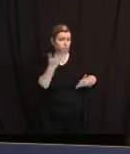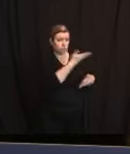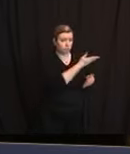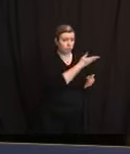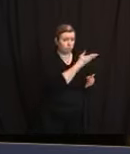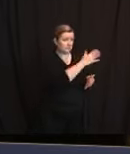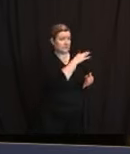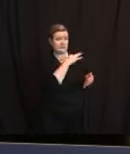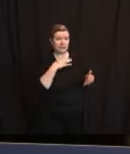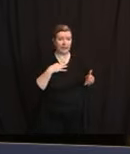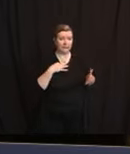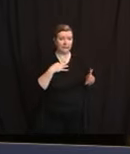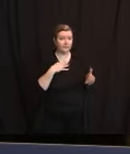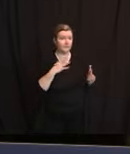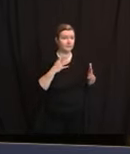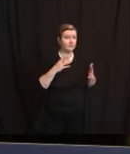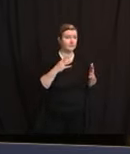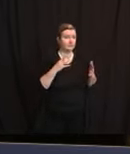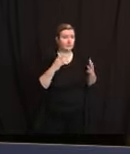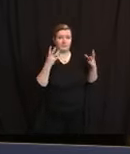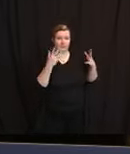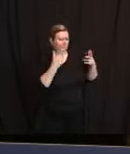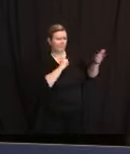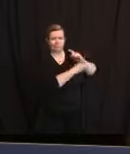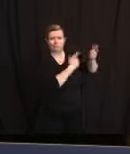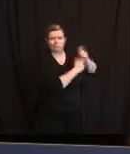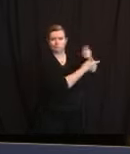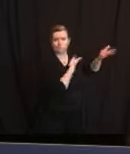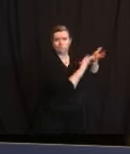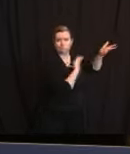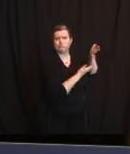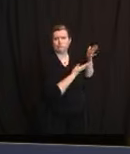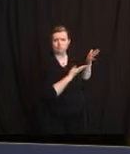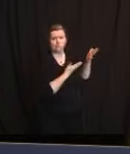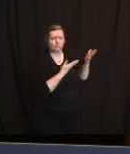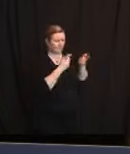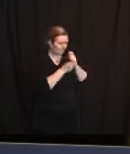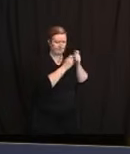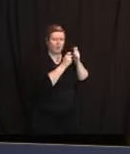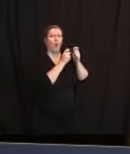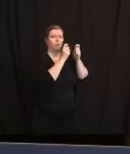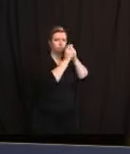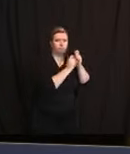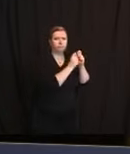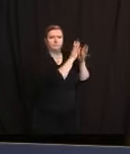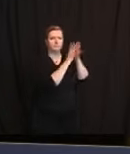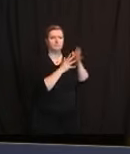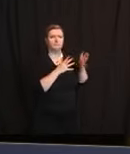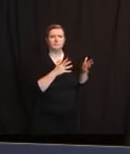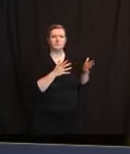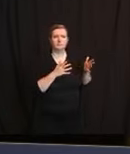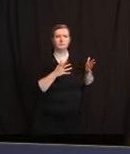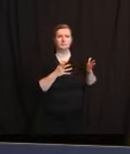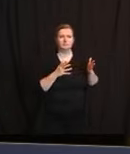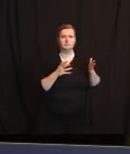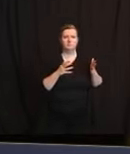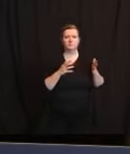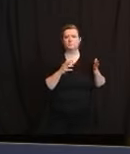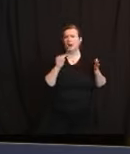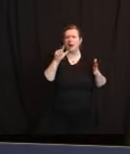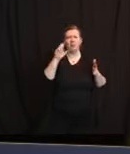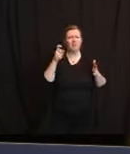of conversations with your staff, your chief of staff, Michael. Alex has been wonderful dealing with the mayors, and et cetera. You getting